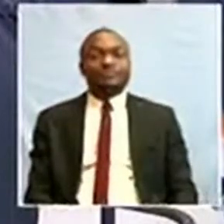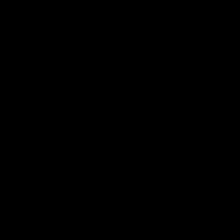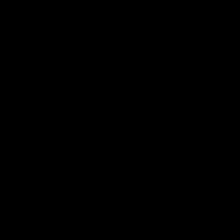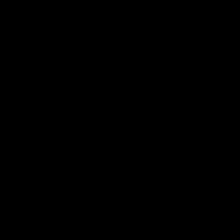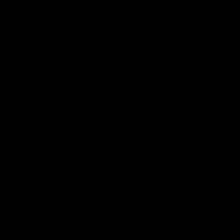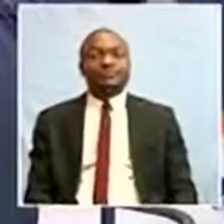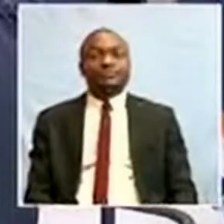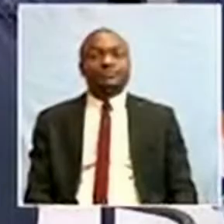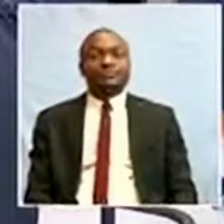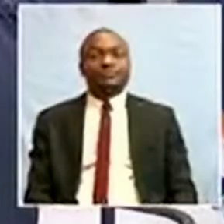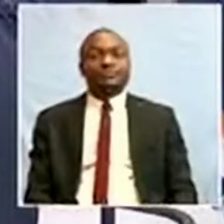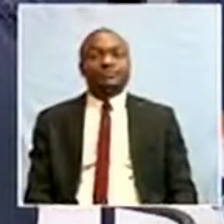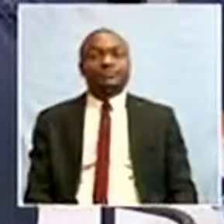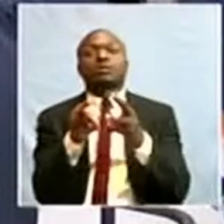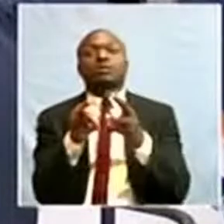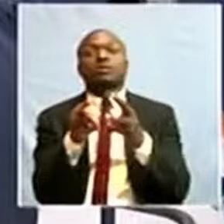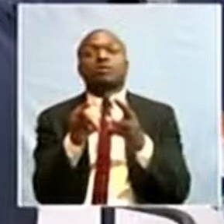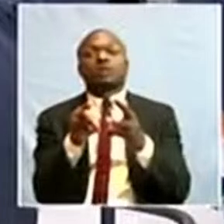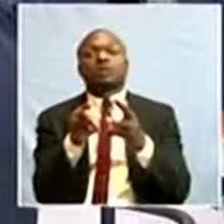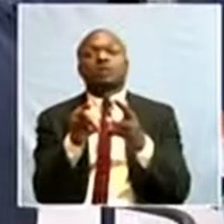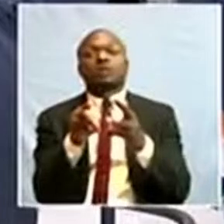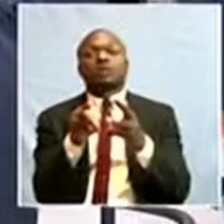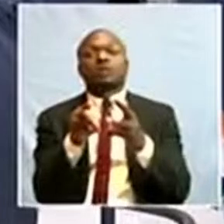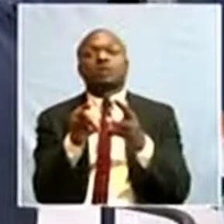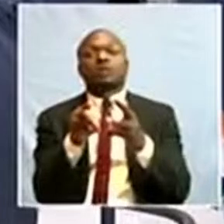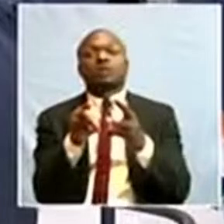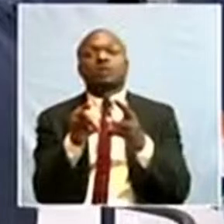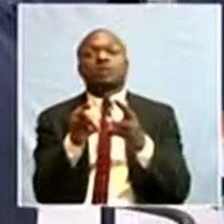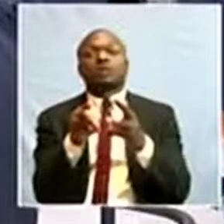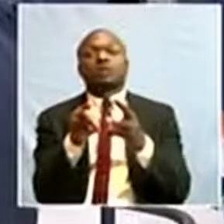the best way to look at,